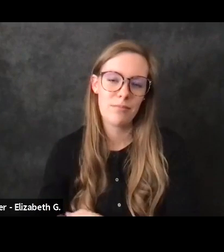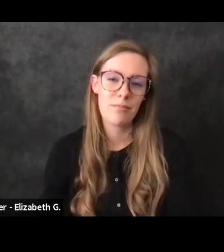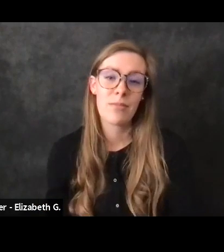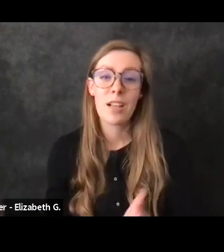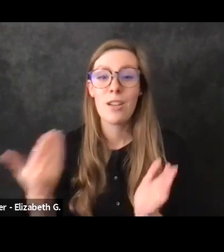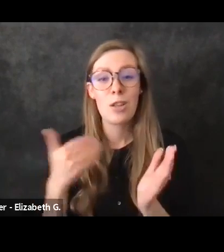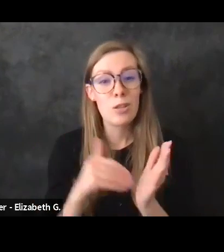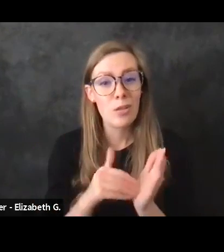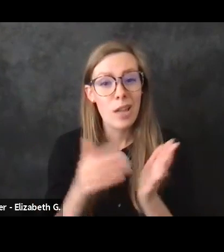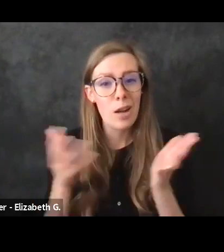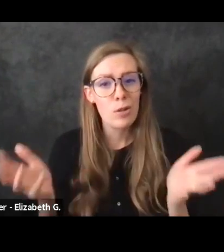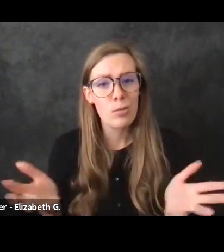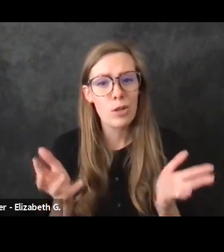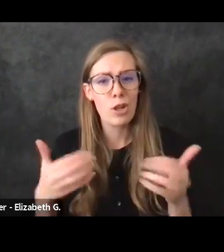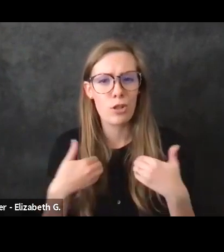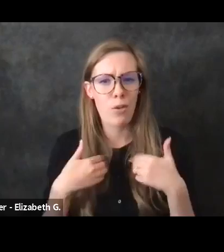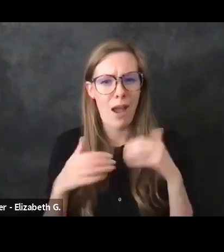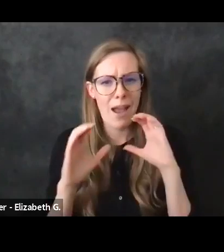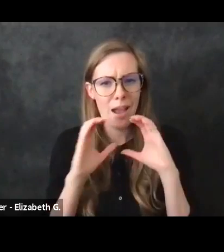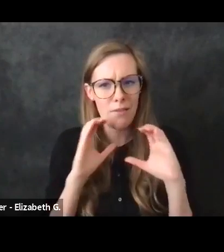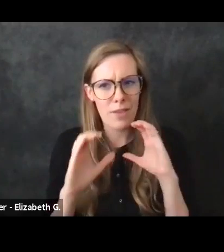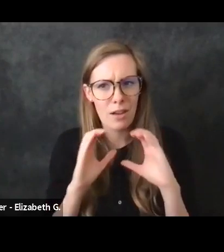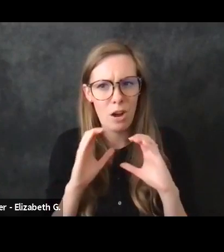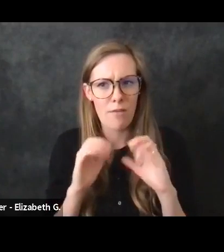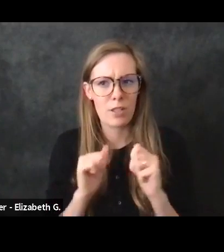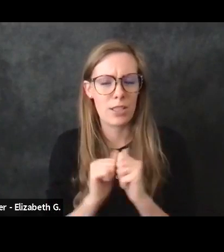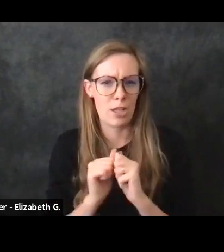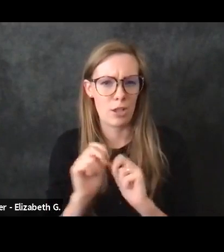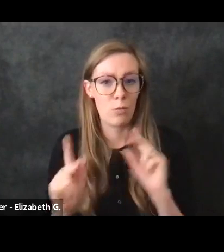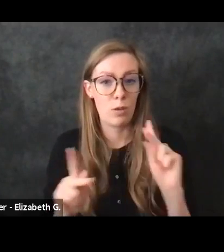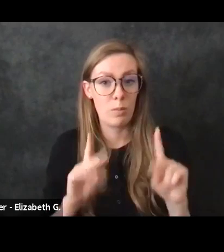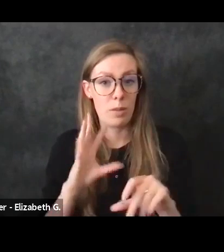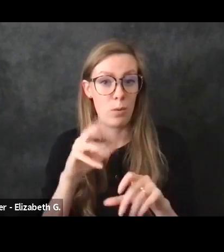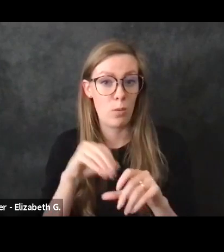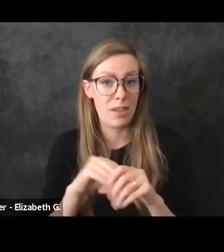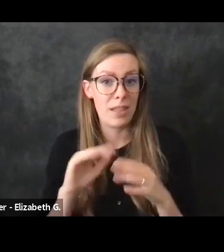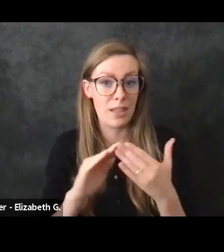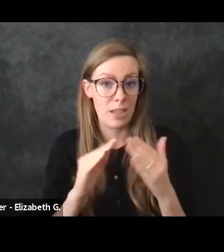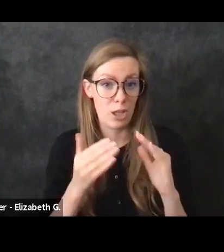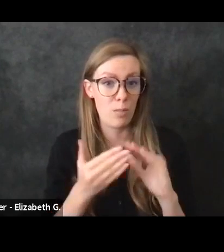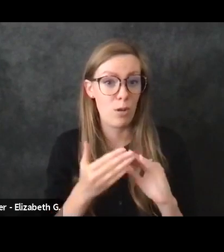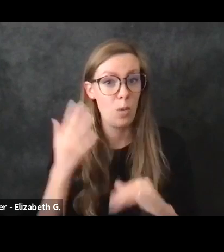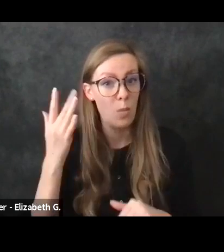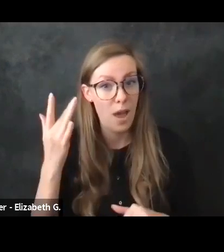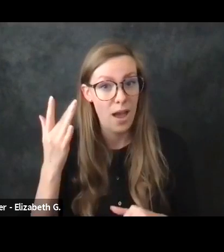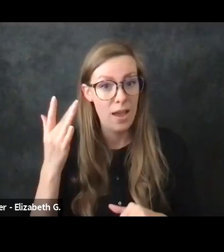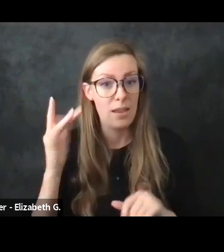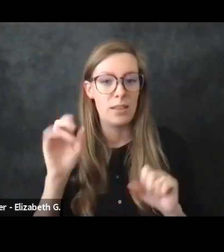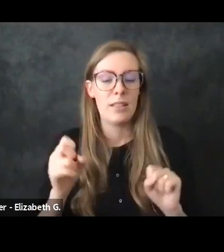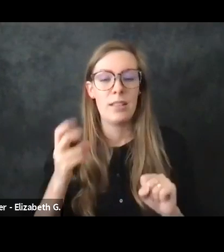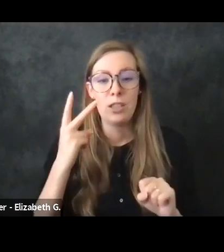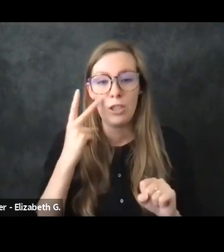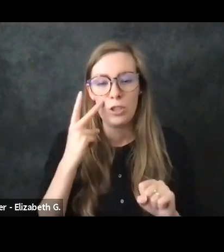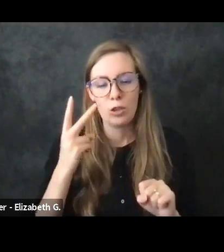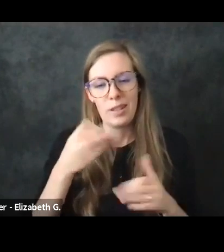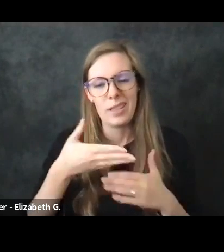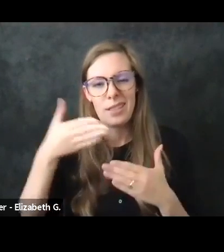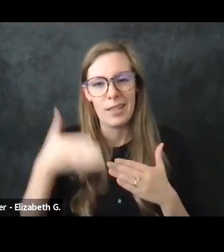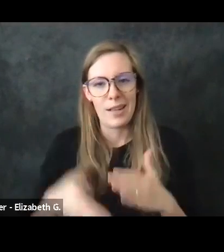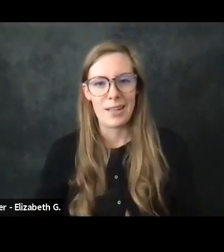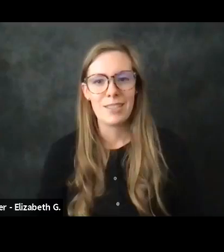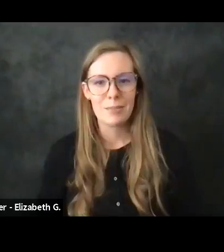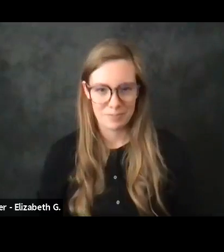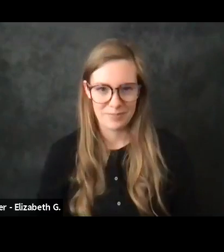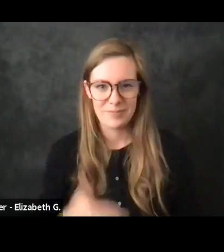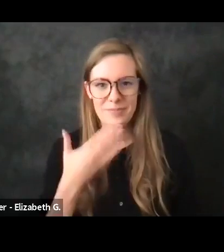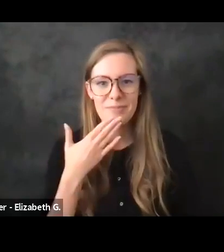encourage you to have those conversations with people within our community so that we can see an end to this pandemic.